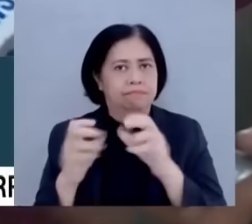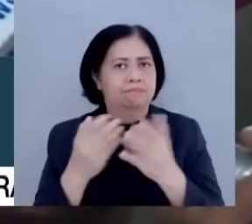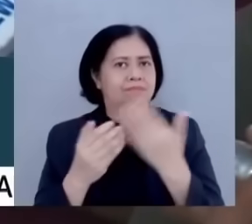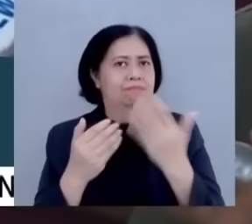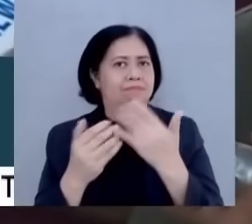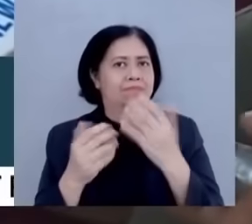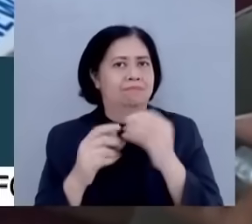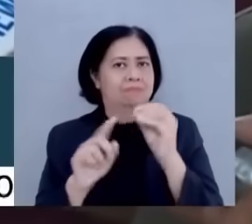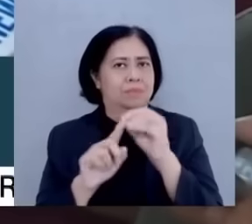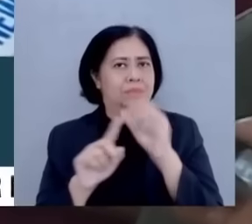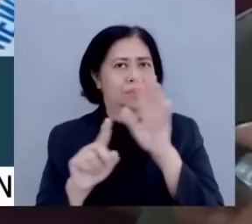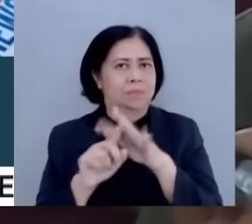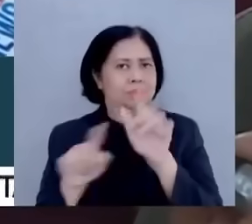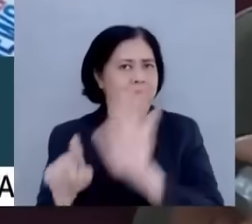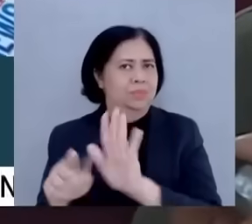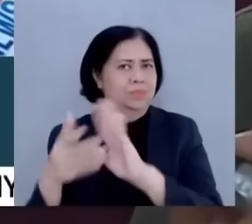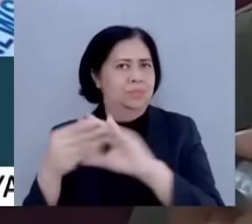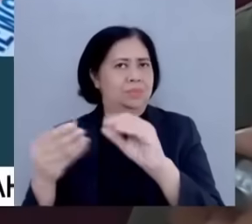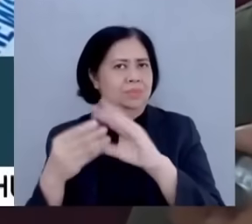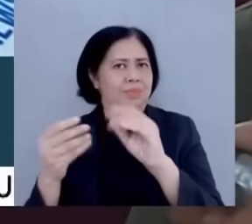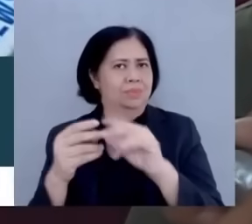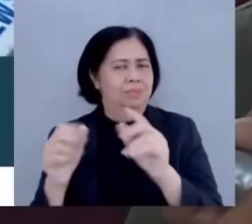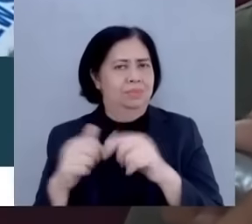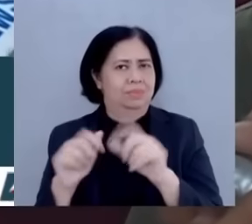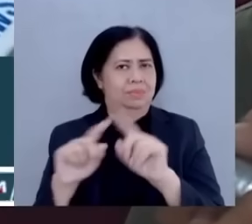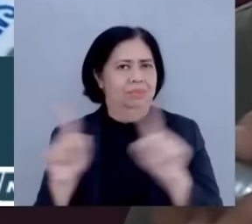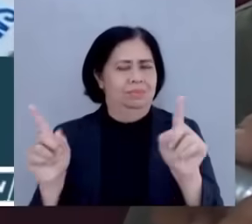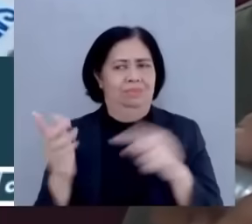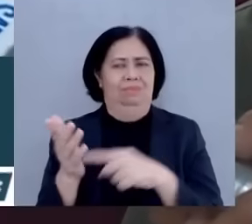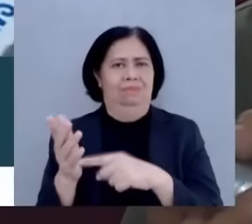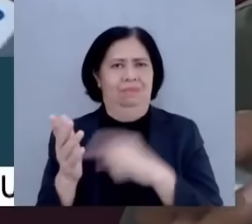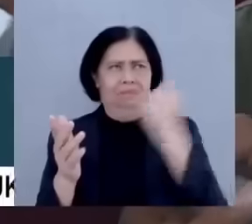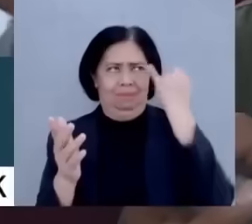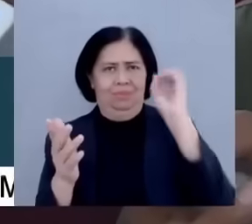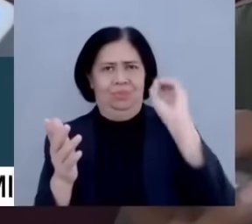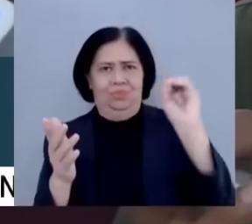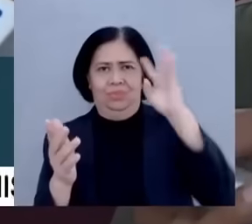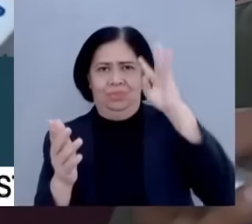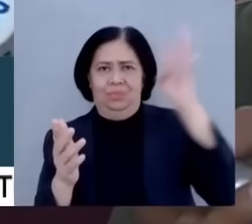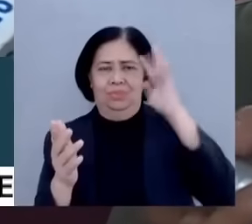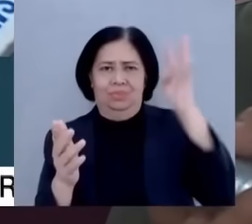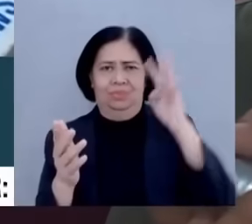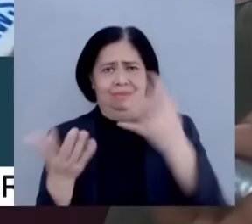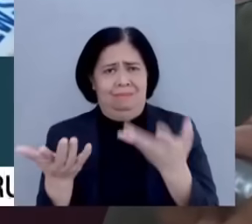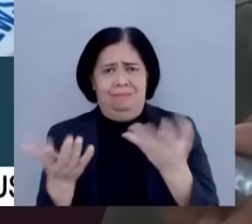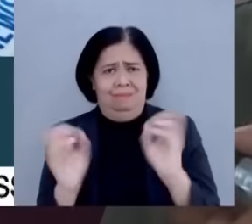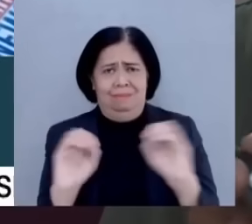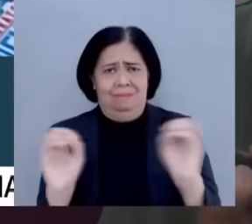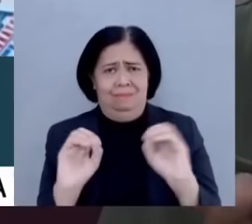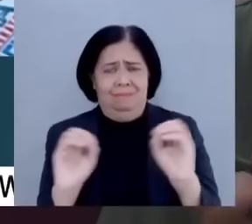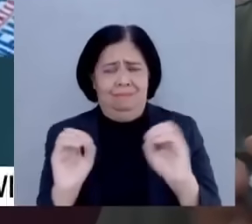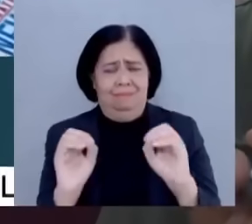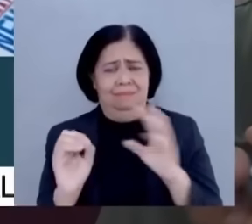this narrative to be a farce, imagined, or nothing at all.